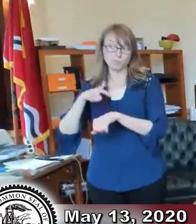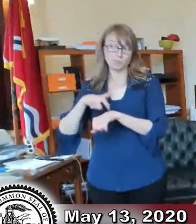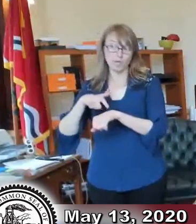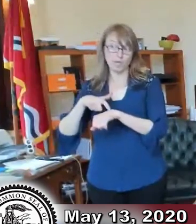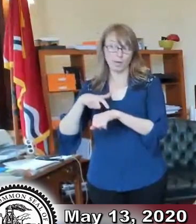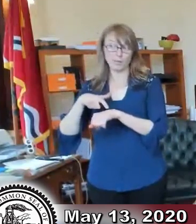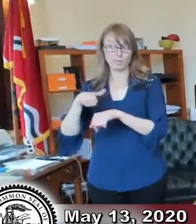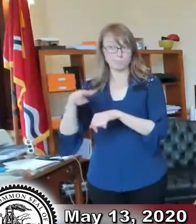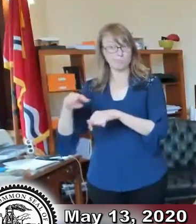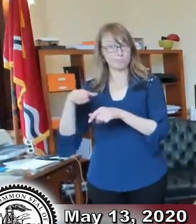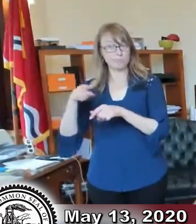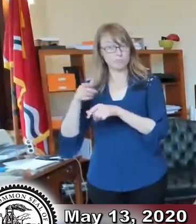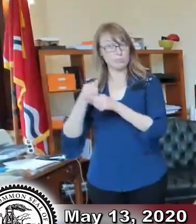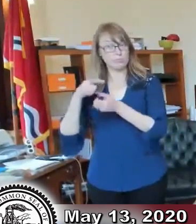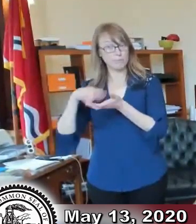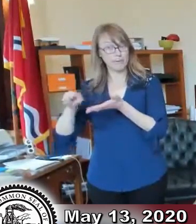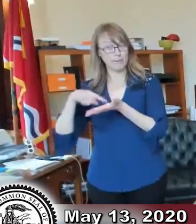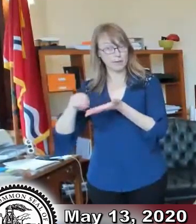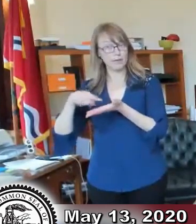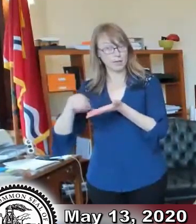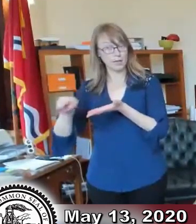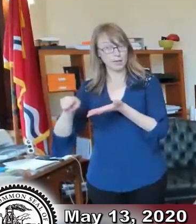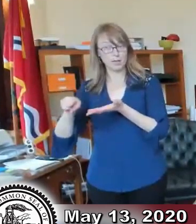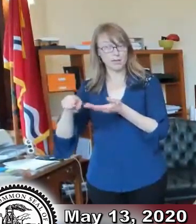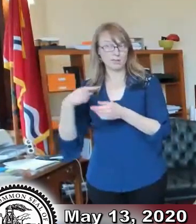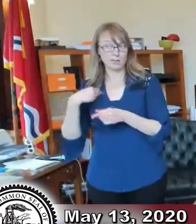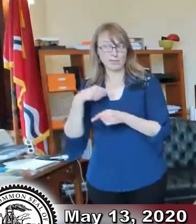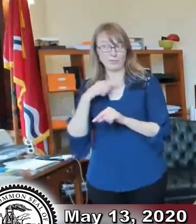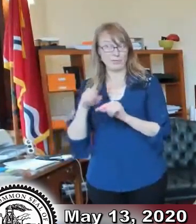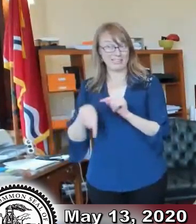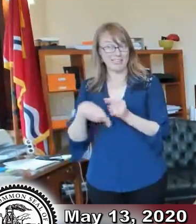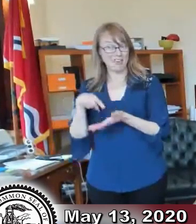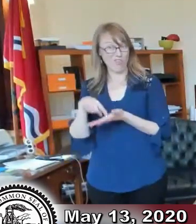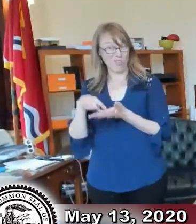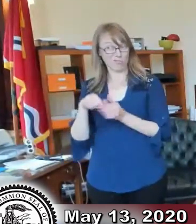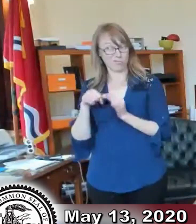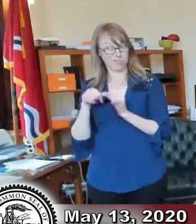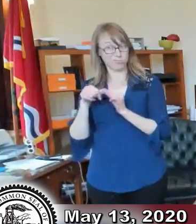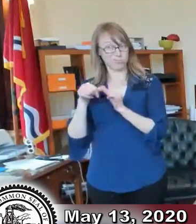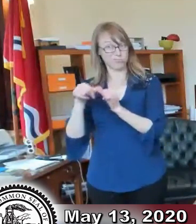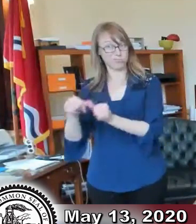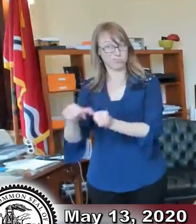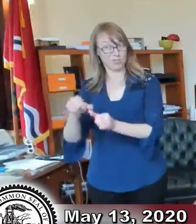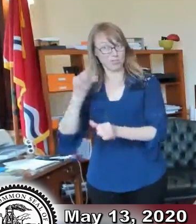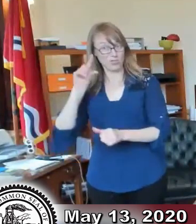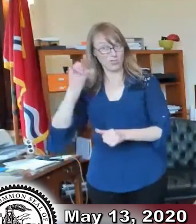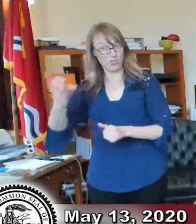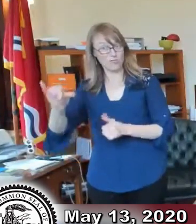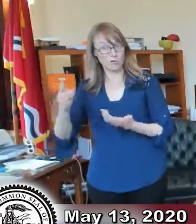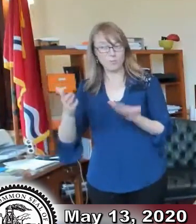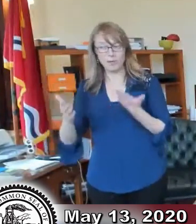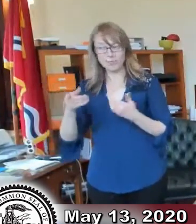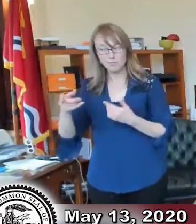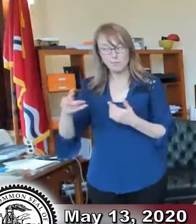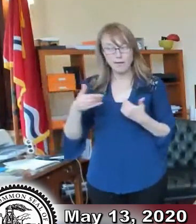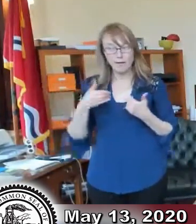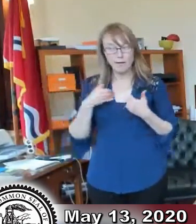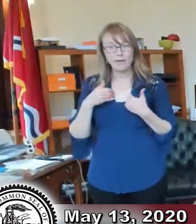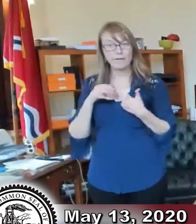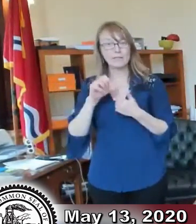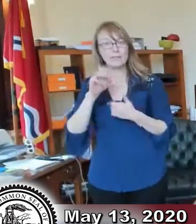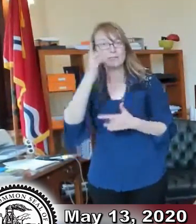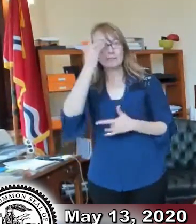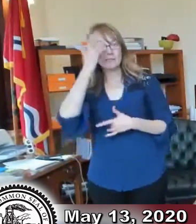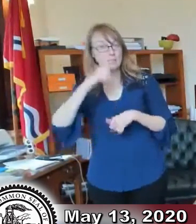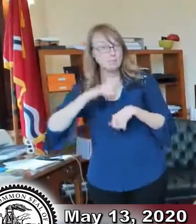do that indefinitely, of course. So that's something that we've got to work out. Maybe there's sick time, maybe you have vacation time.